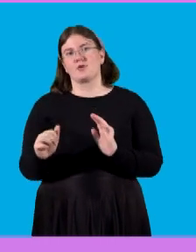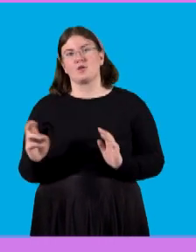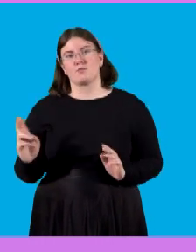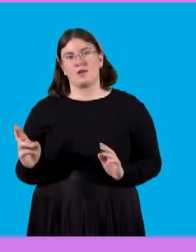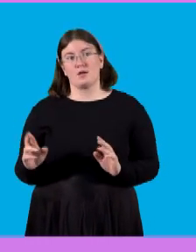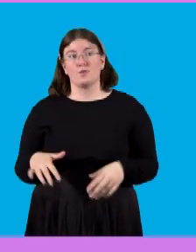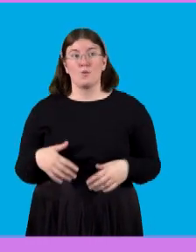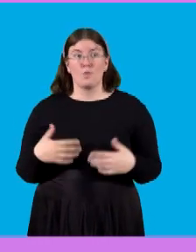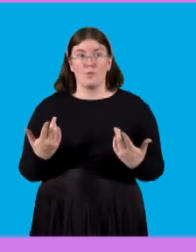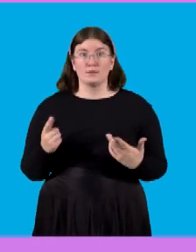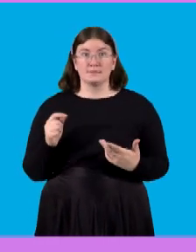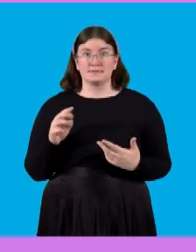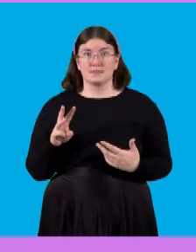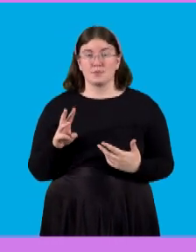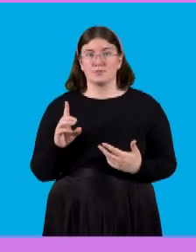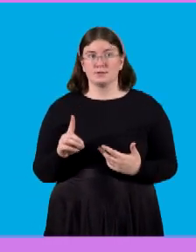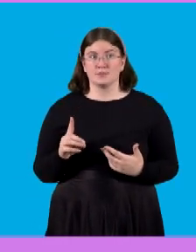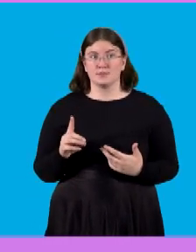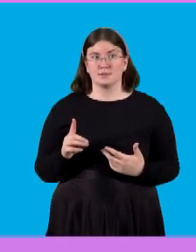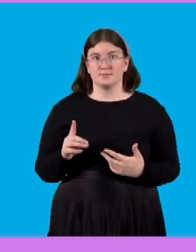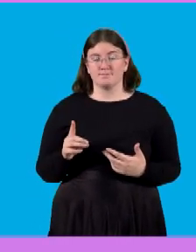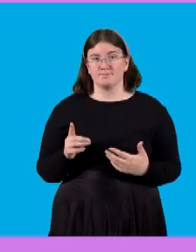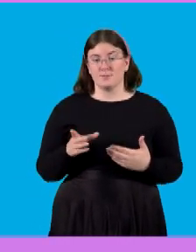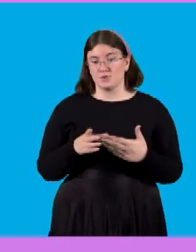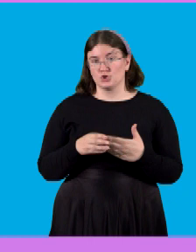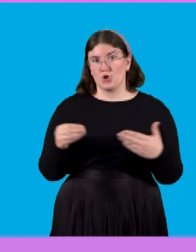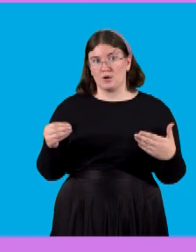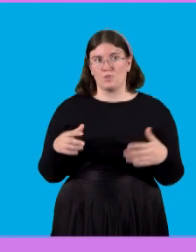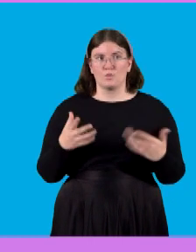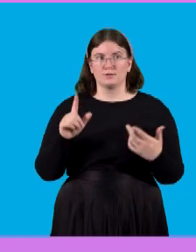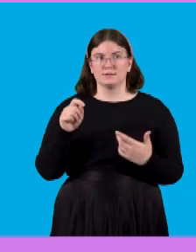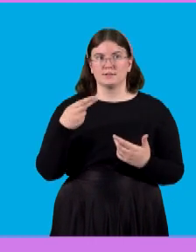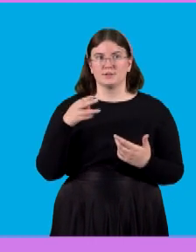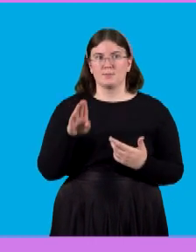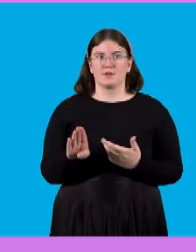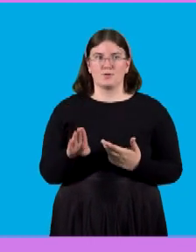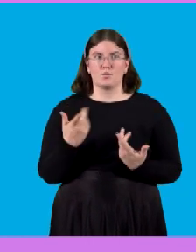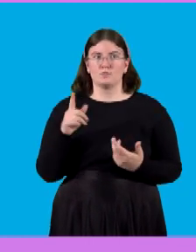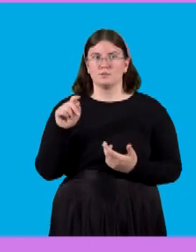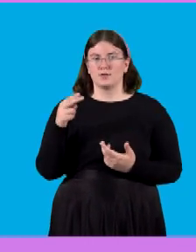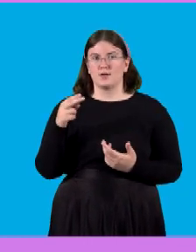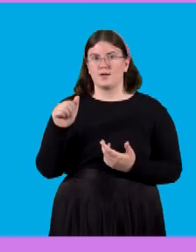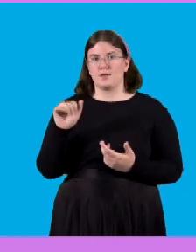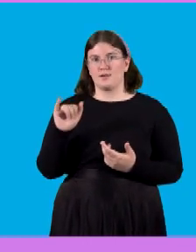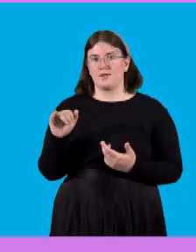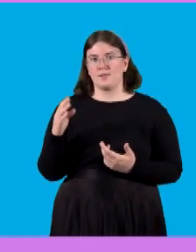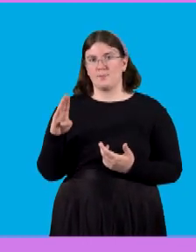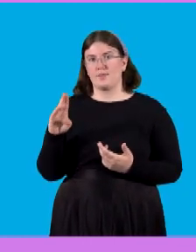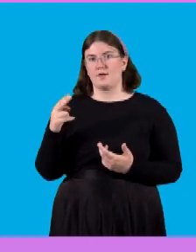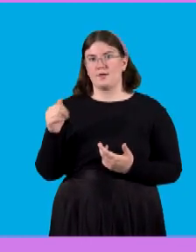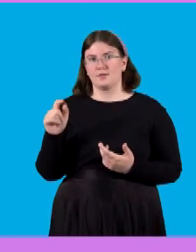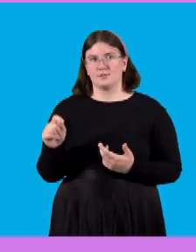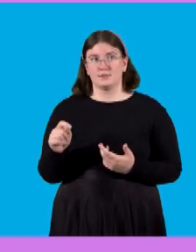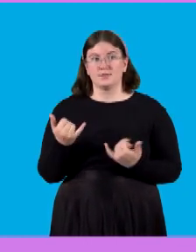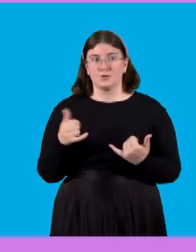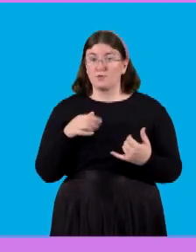that represents South African rand, or TWD, for example, Taiwan dollar, or the THB for the Thai